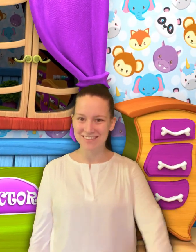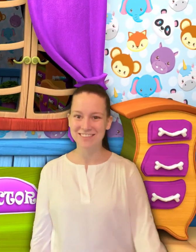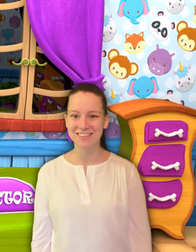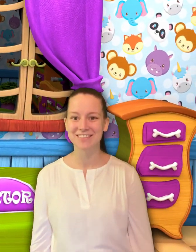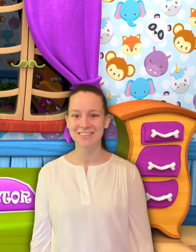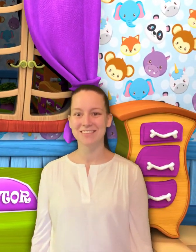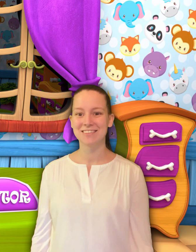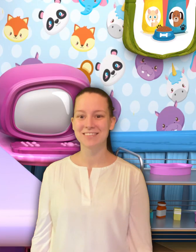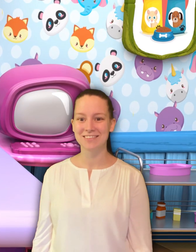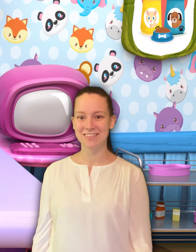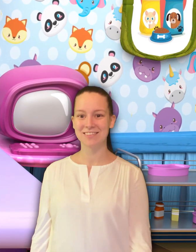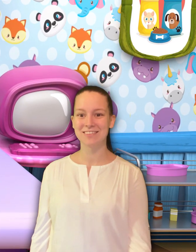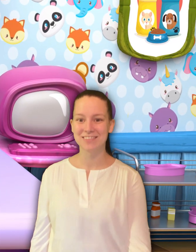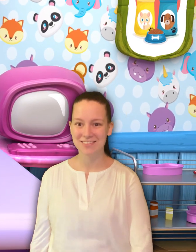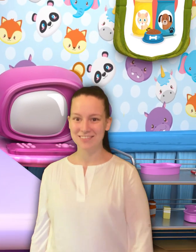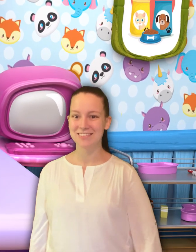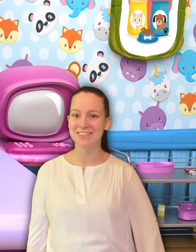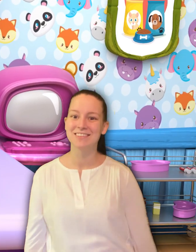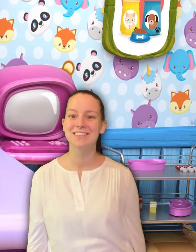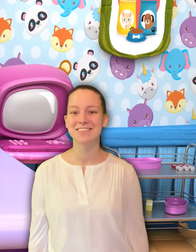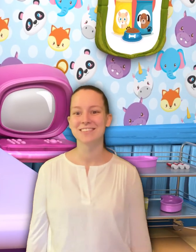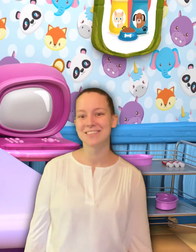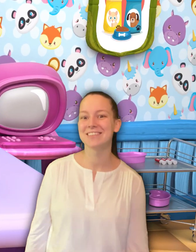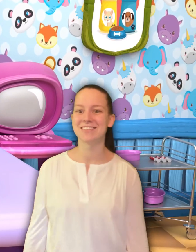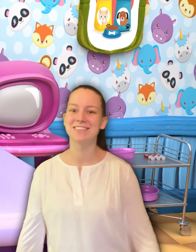puppy foreign